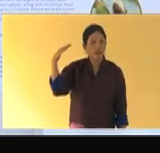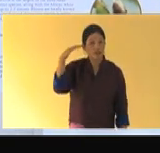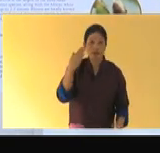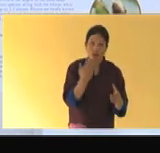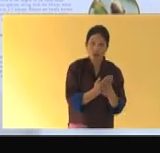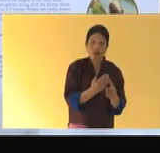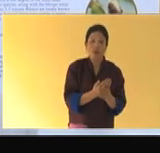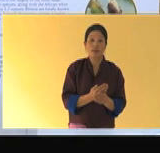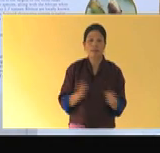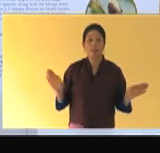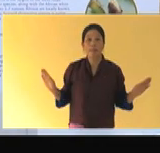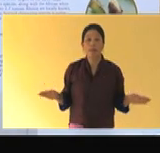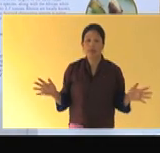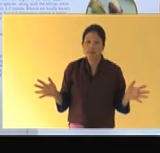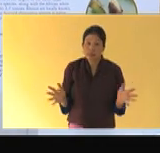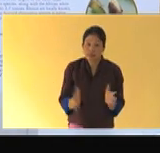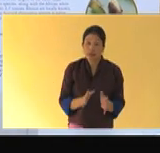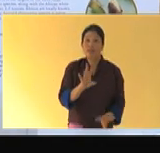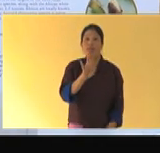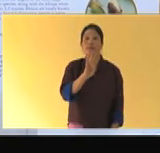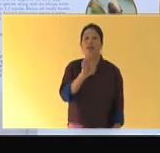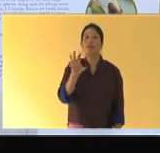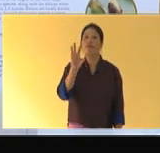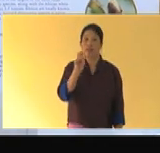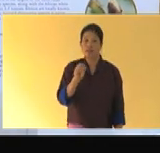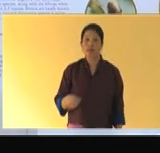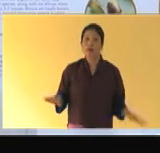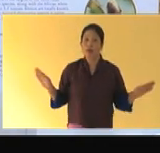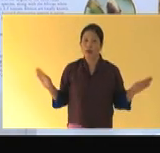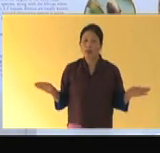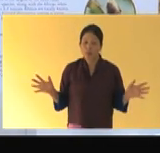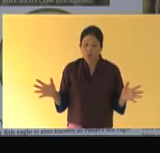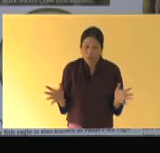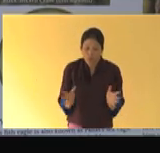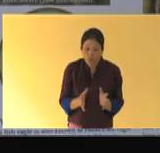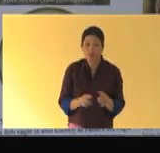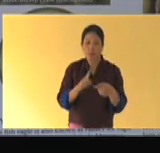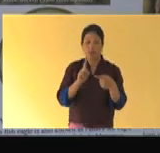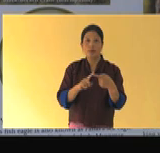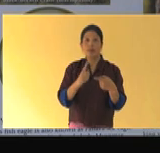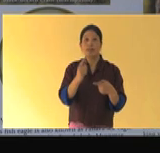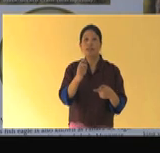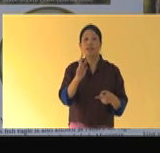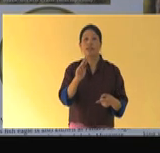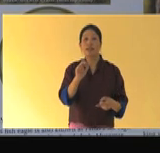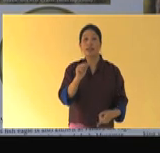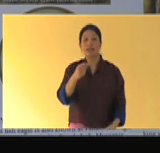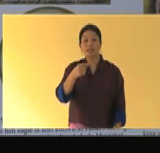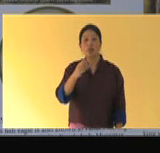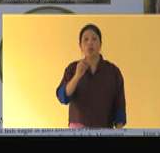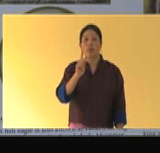here we have like similarly, we have threatened species like blaze dragopan, palace fish eagle, and